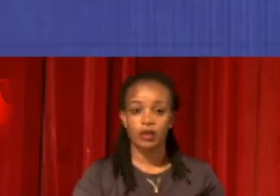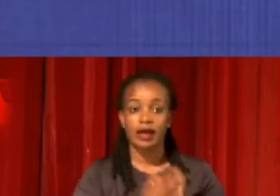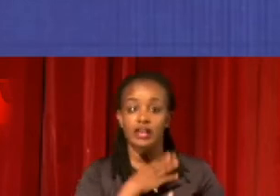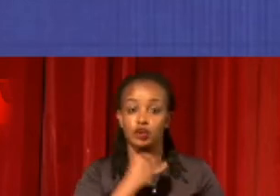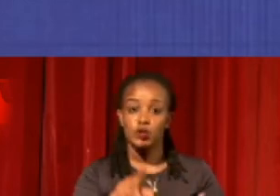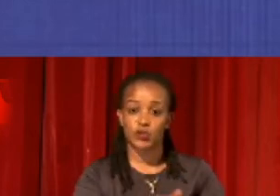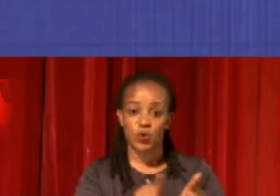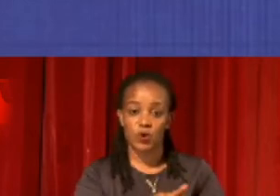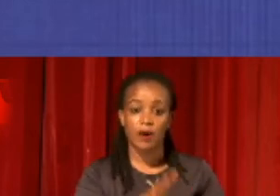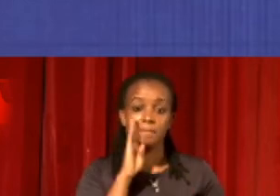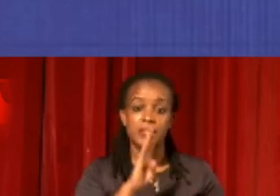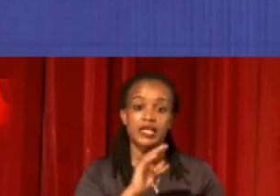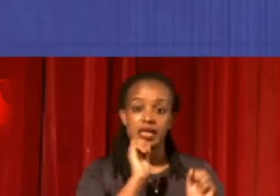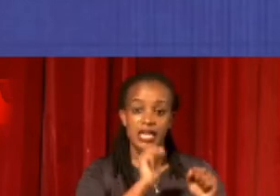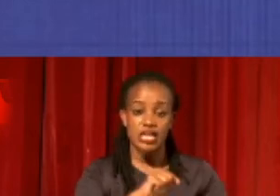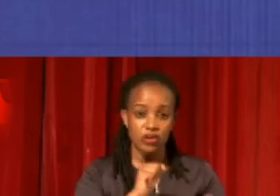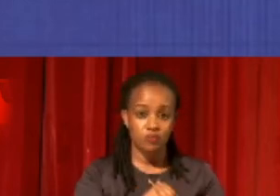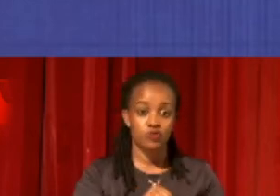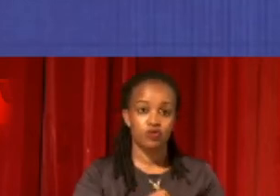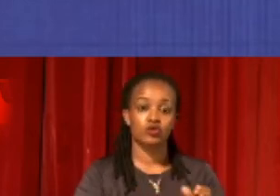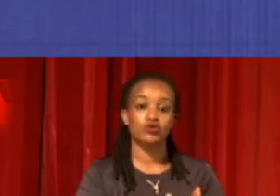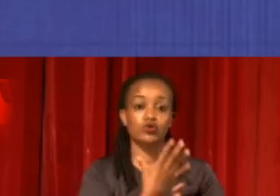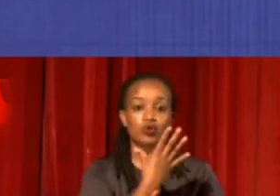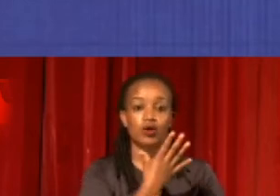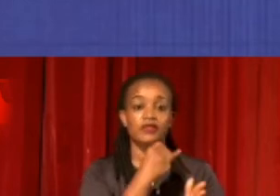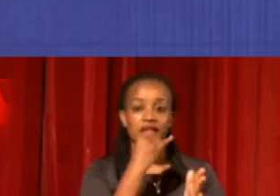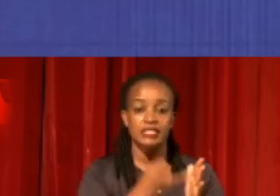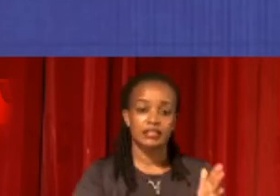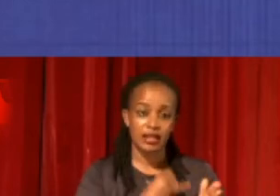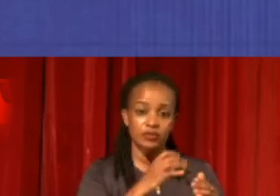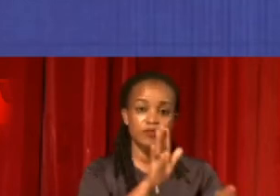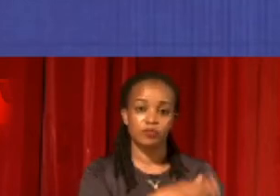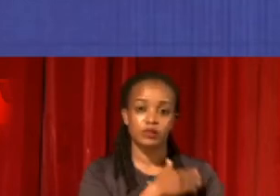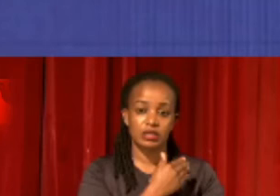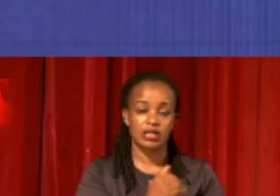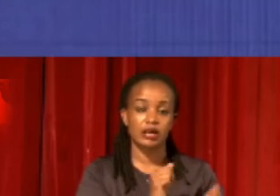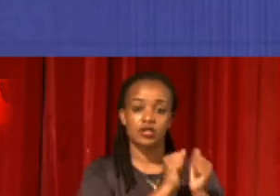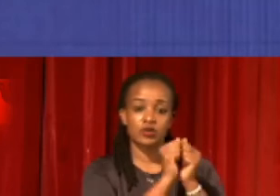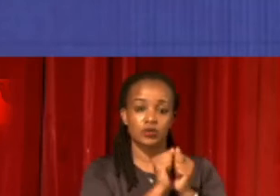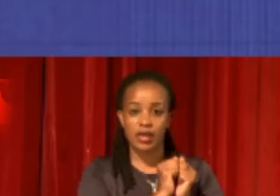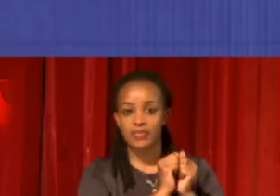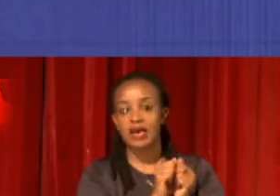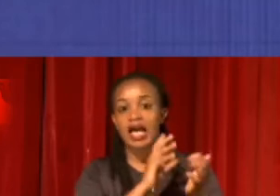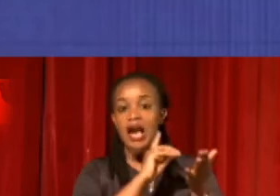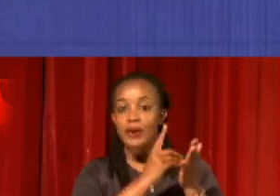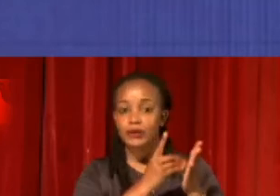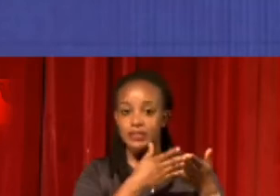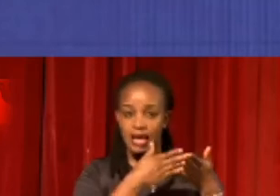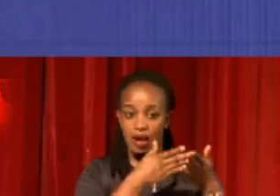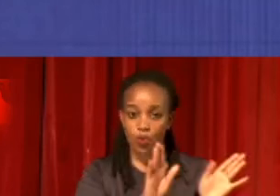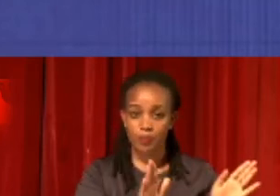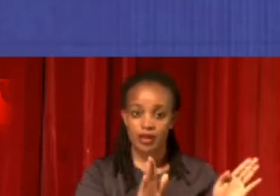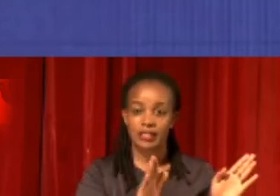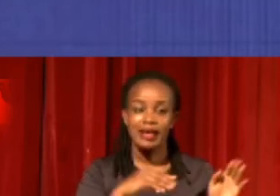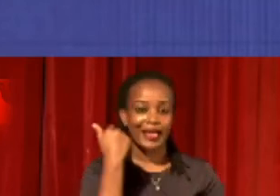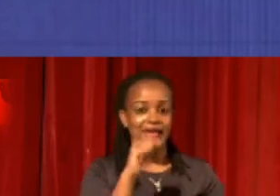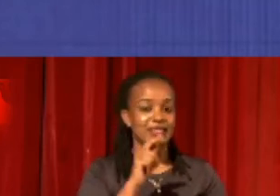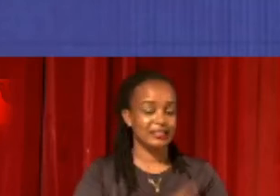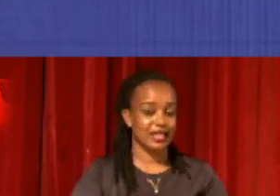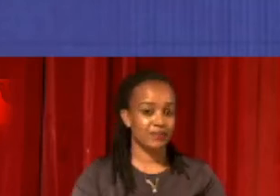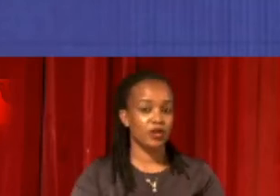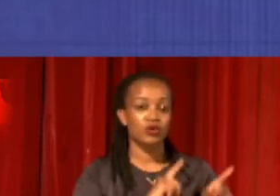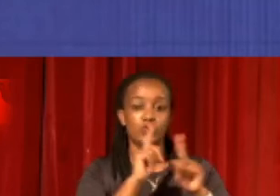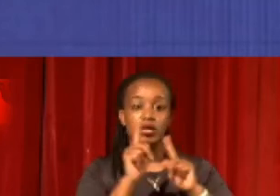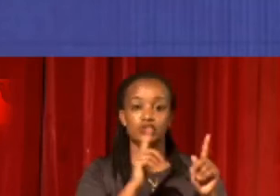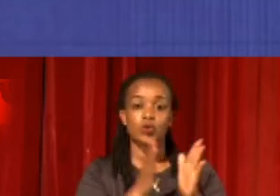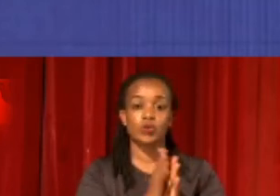able to grow the industry in this country together. So our doors are always open. Anytime, you can reach us out, talk to us on our